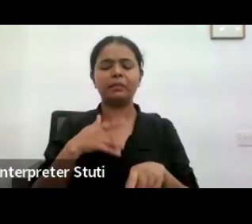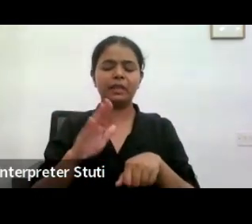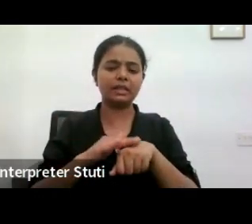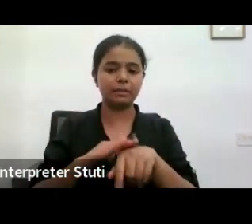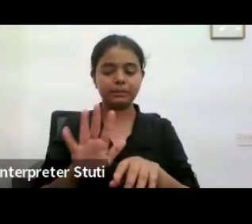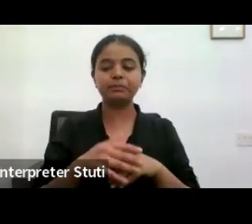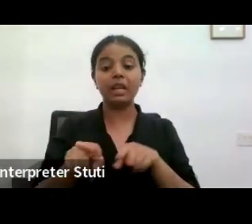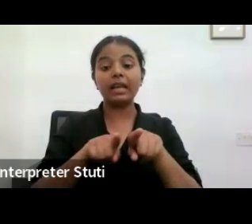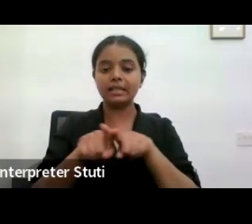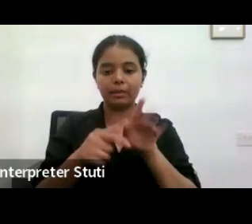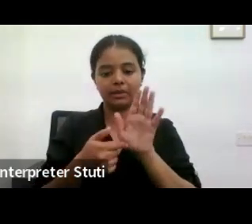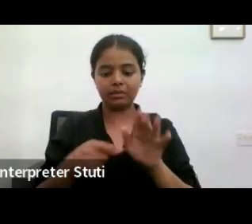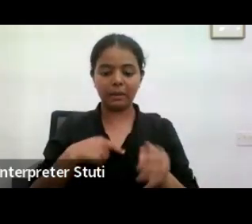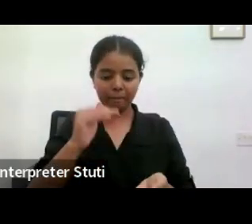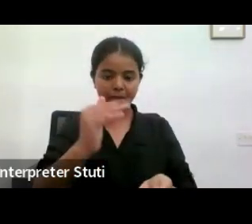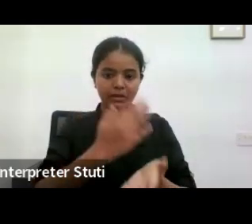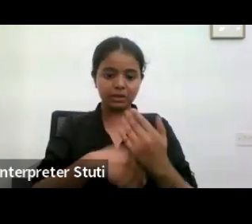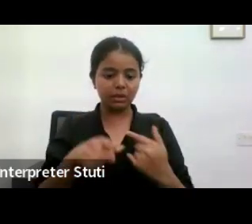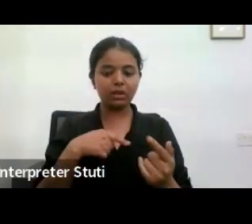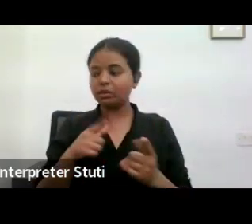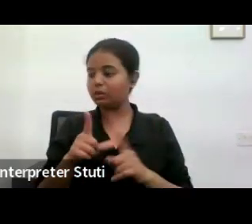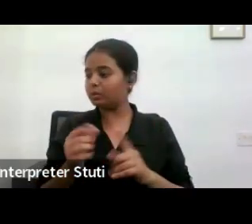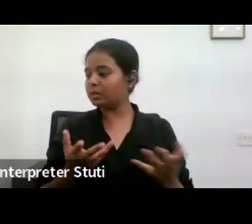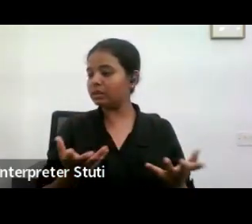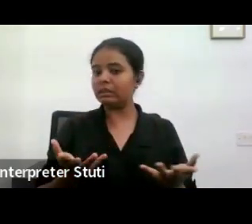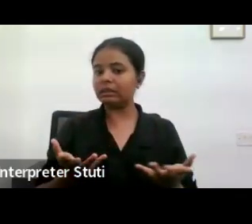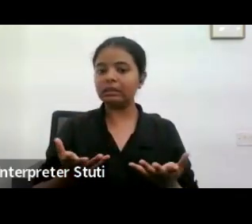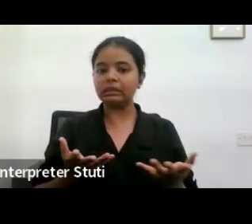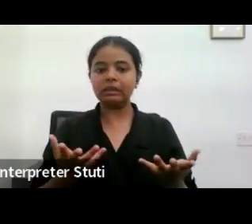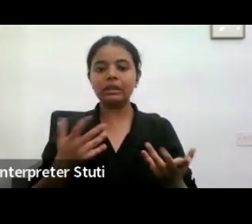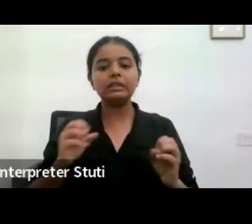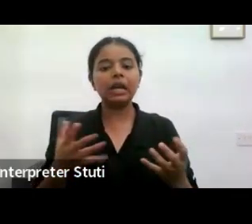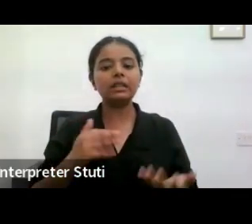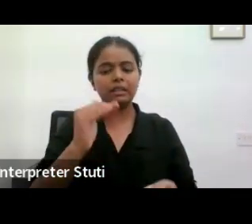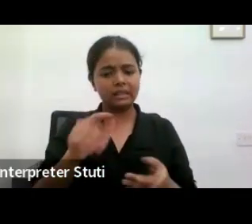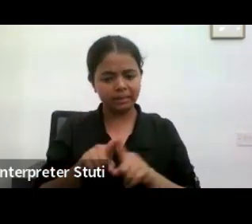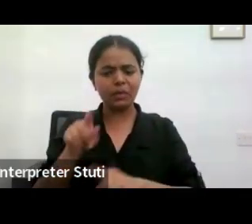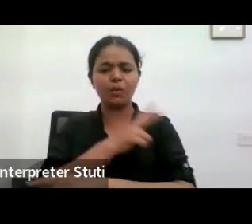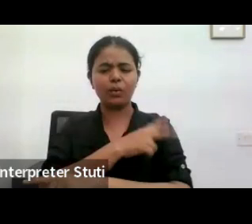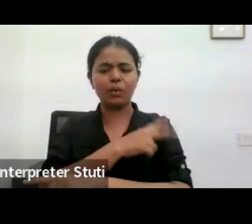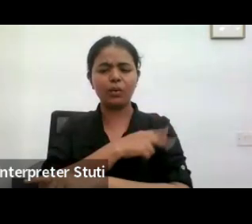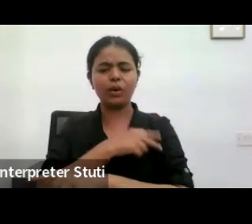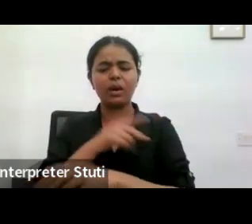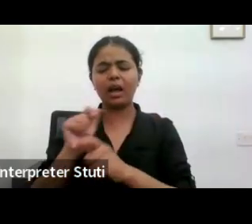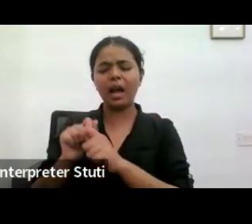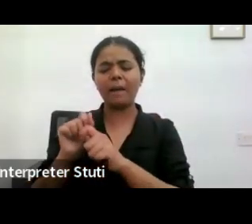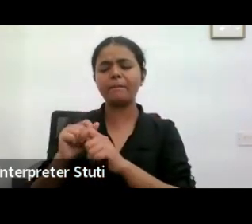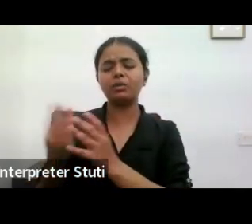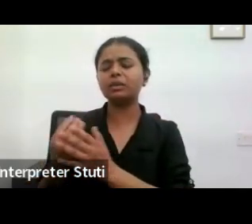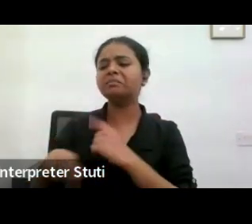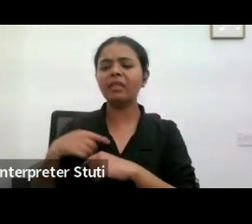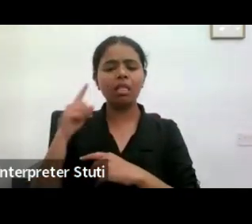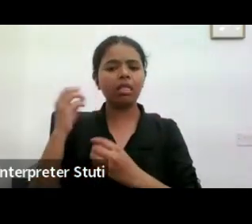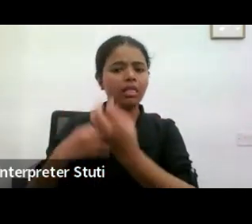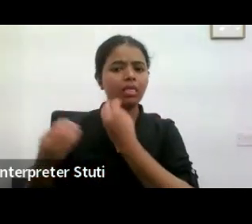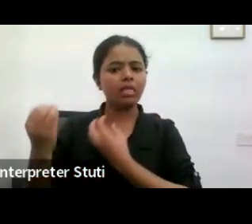know what to do with this child. I hear this again and again from my colleagues in different spheres. We're not able to